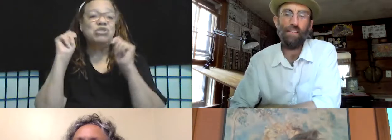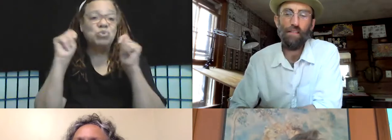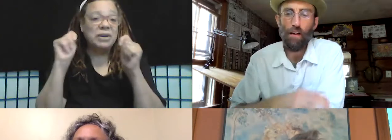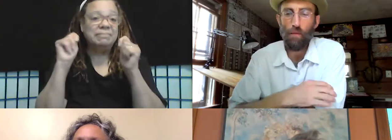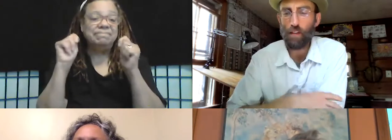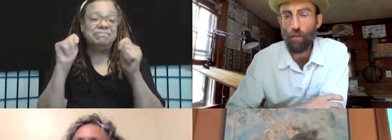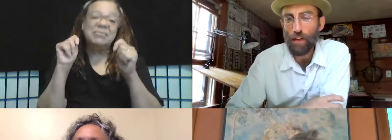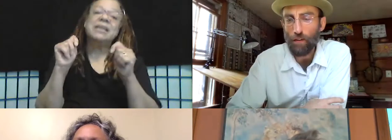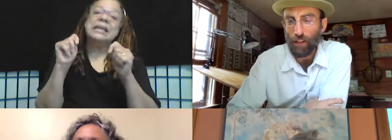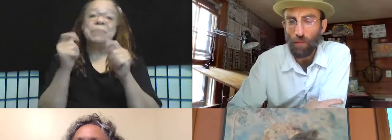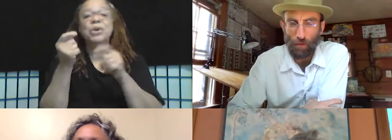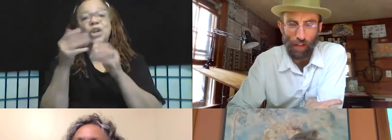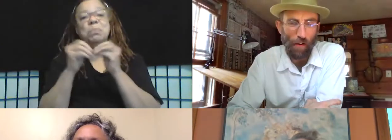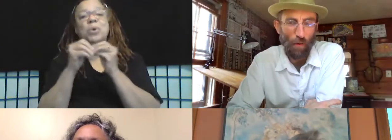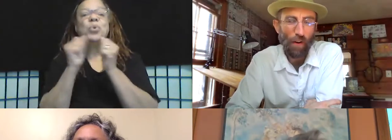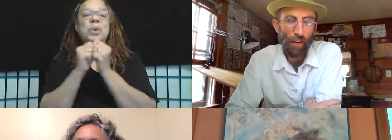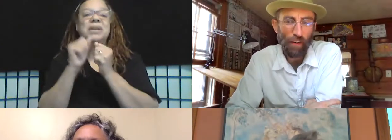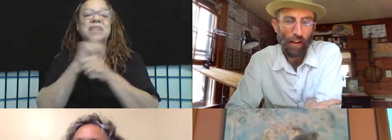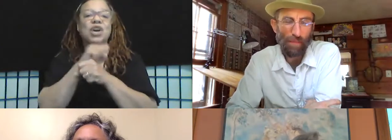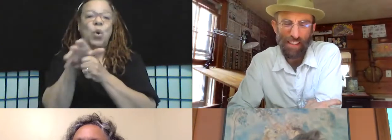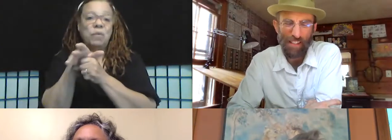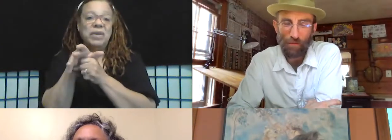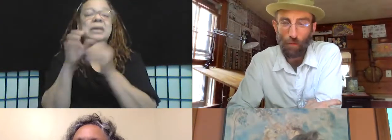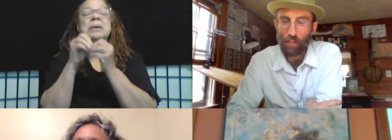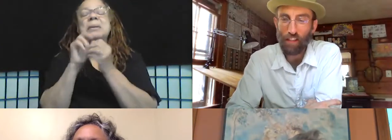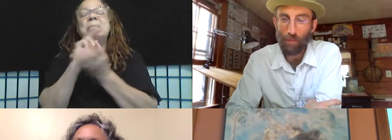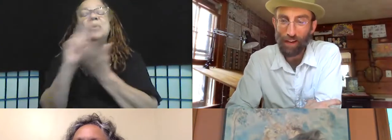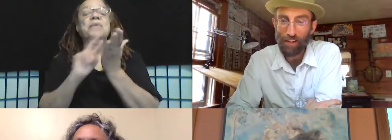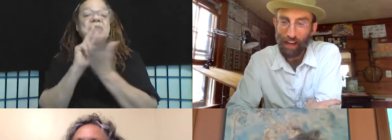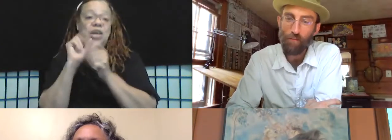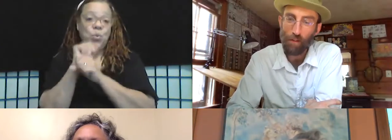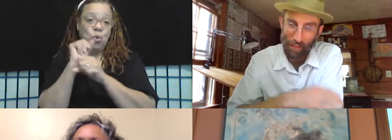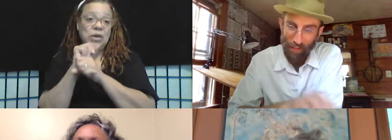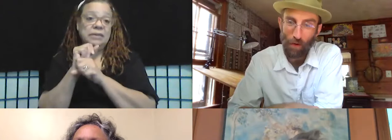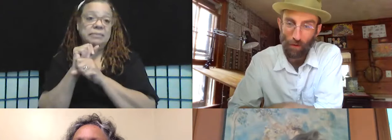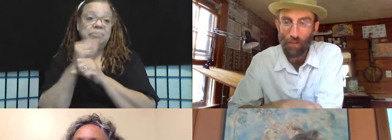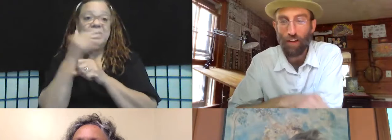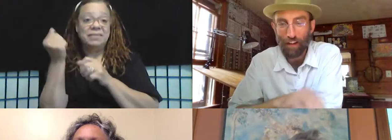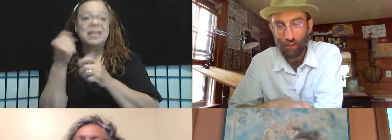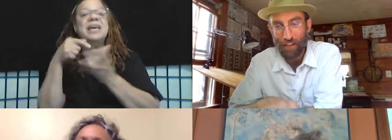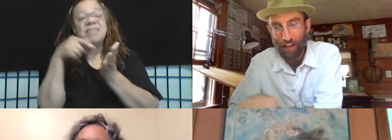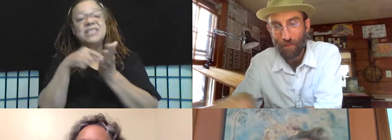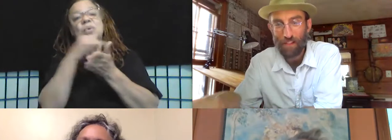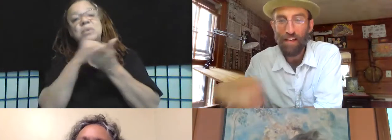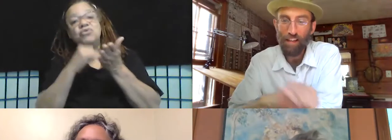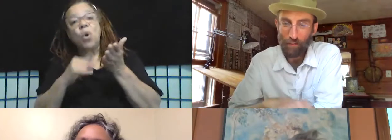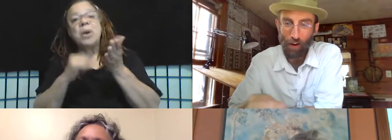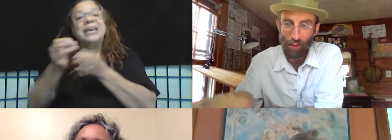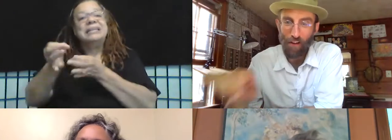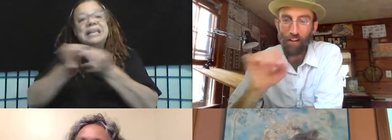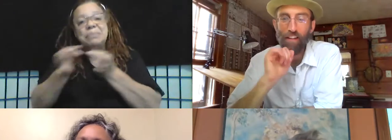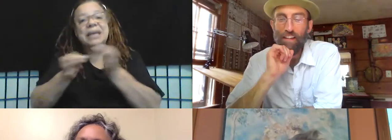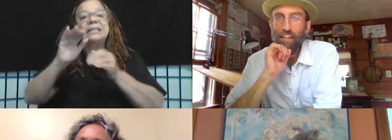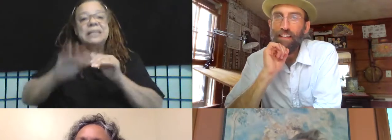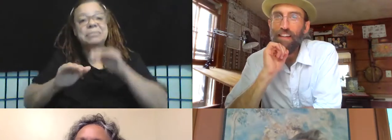more of that with COVID, doing a lot more video work. That just works a little better. Hey, folks, this is what we're drawing. Here are the steps.